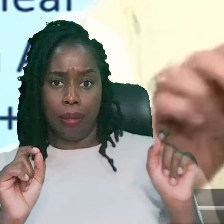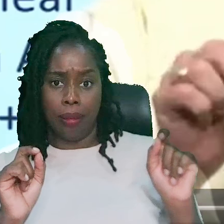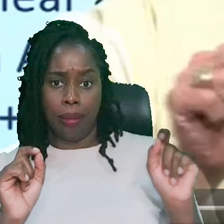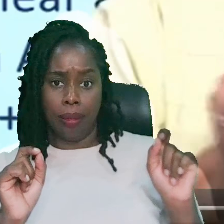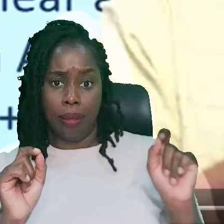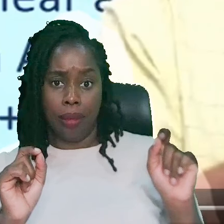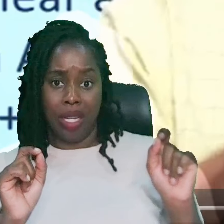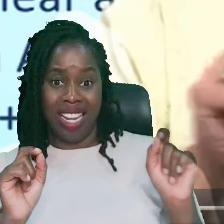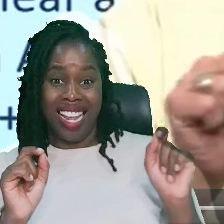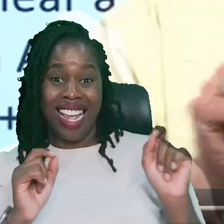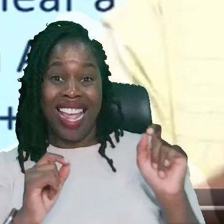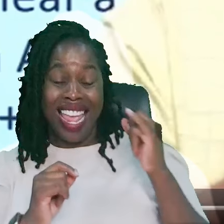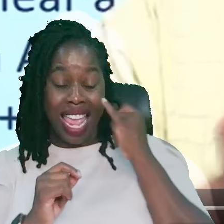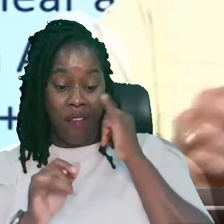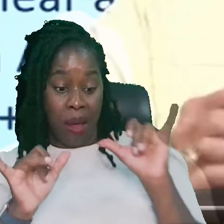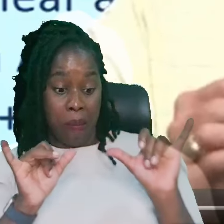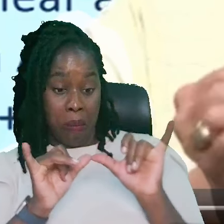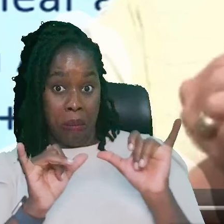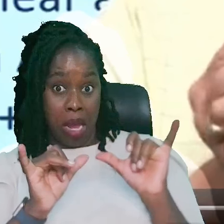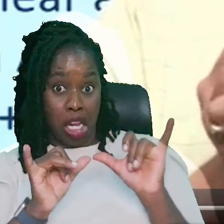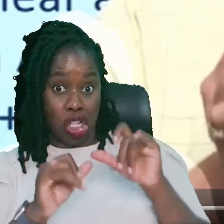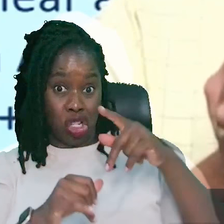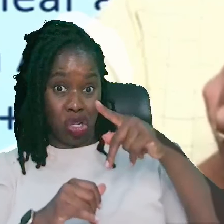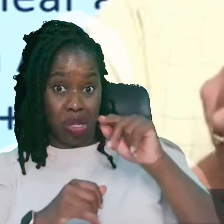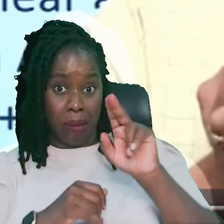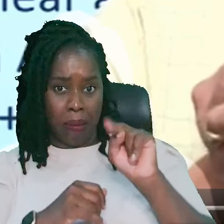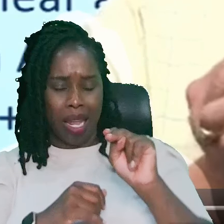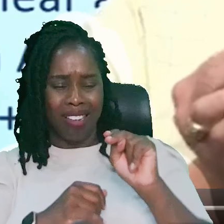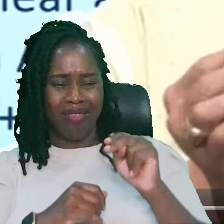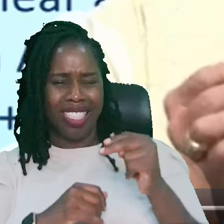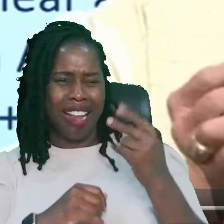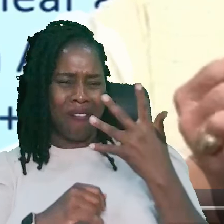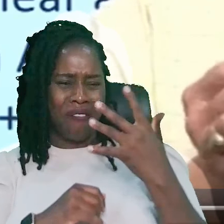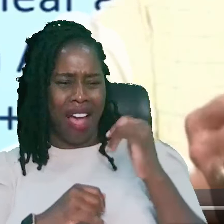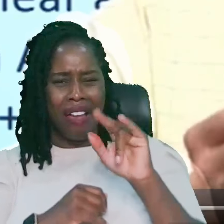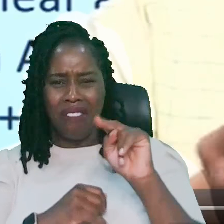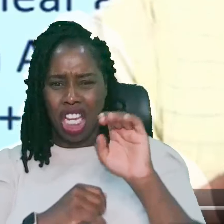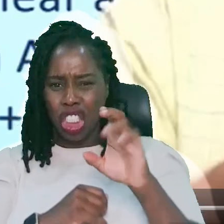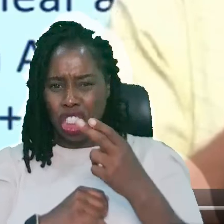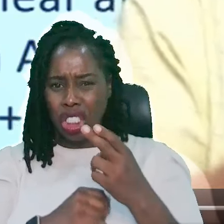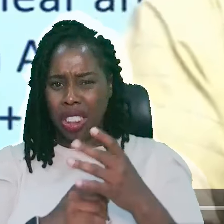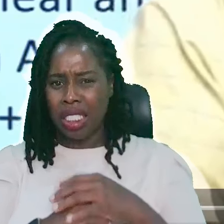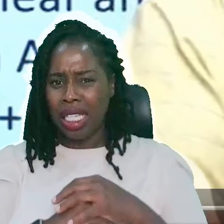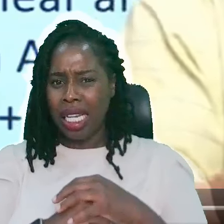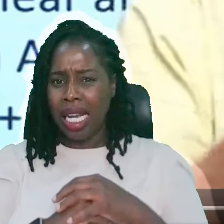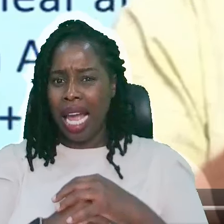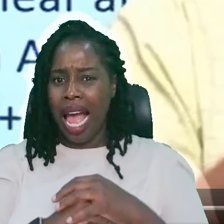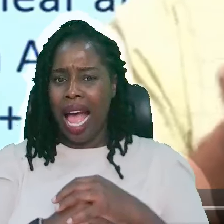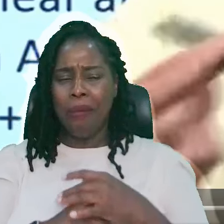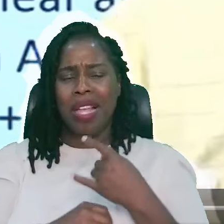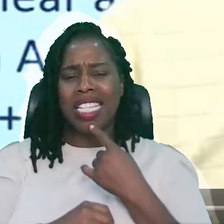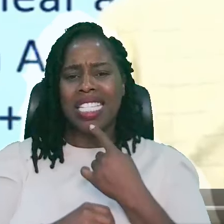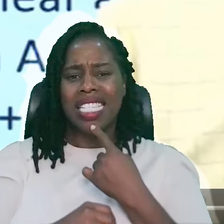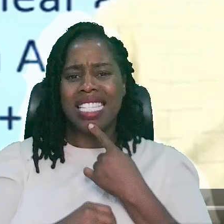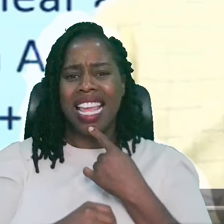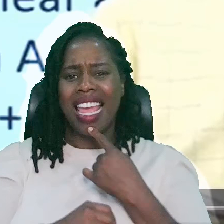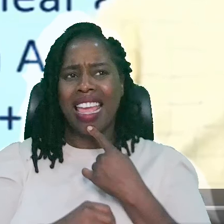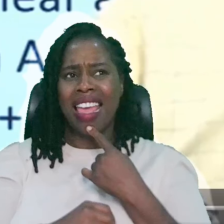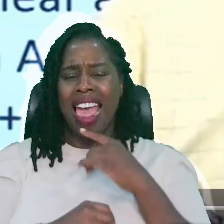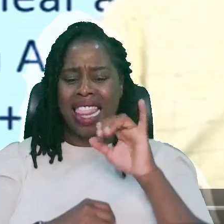But if I measure this pin, it's about 5 inches long. I wouldn't say that this pin is